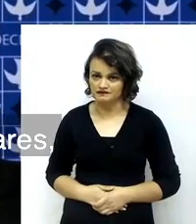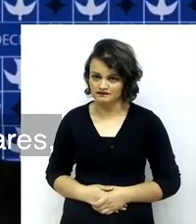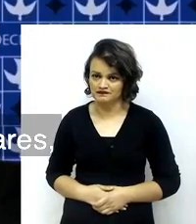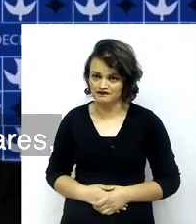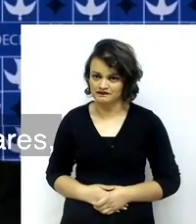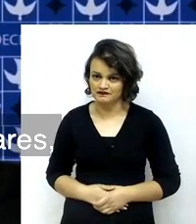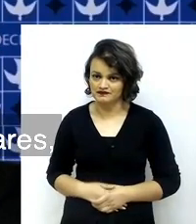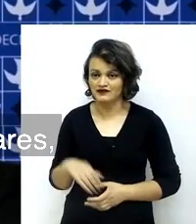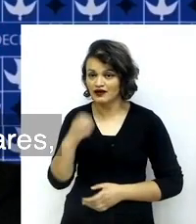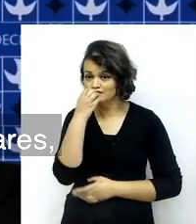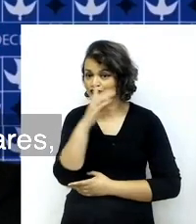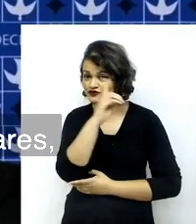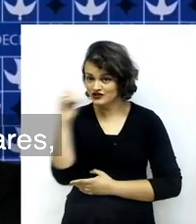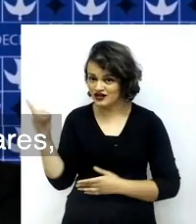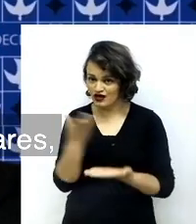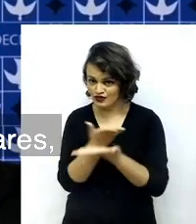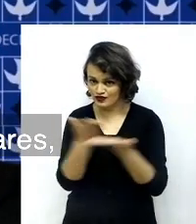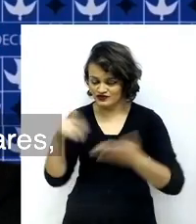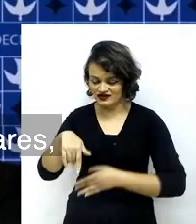Le